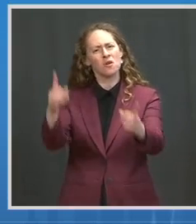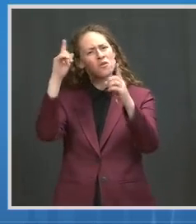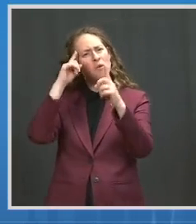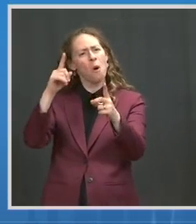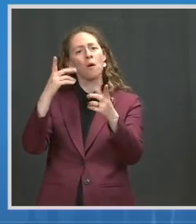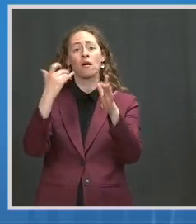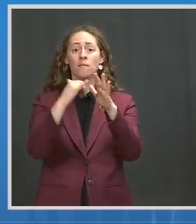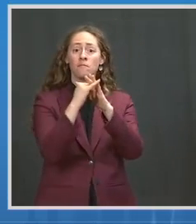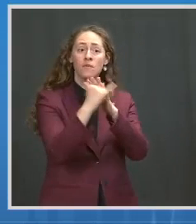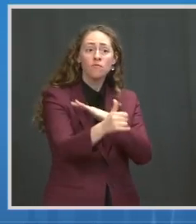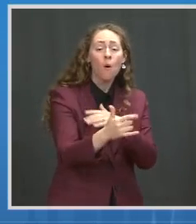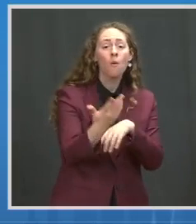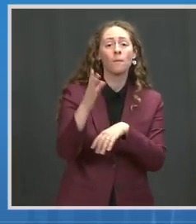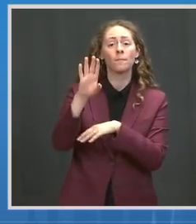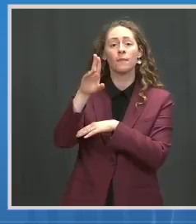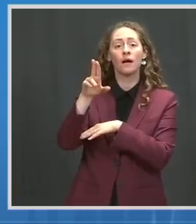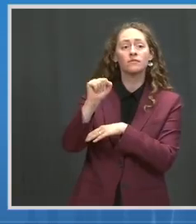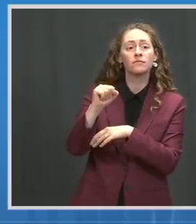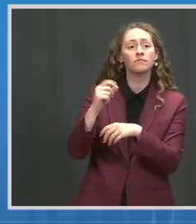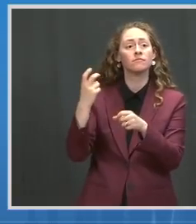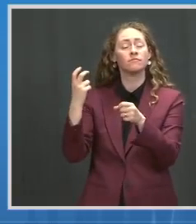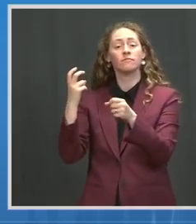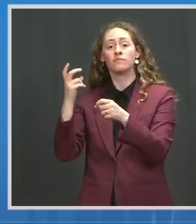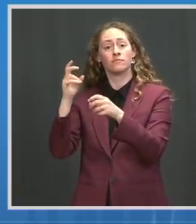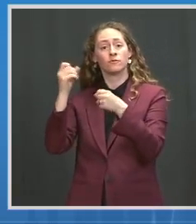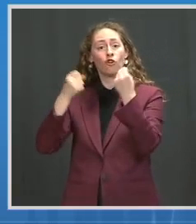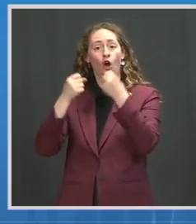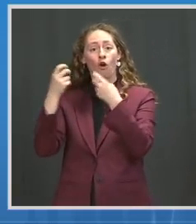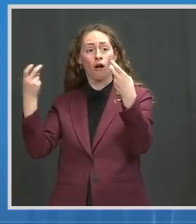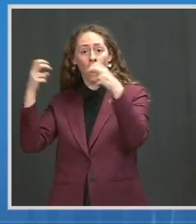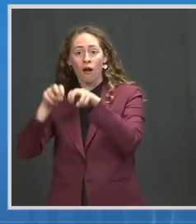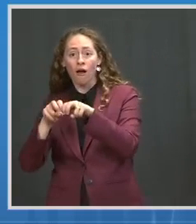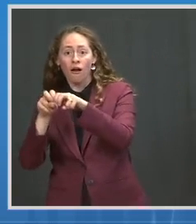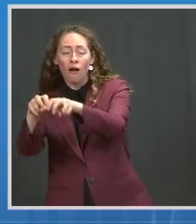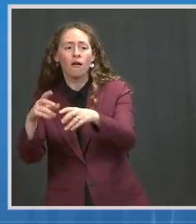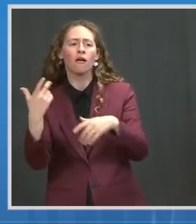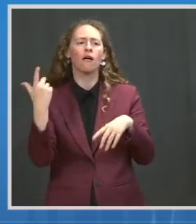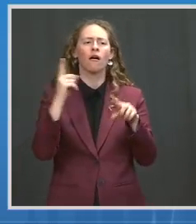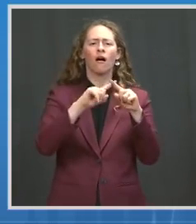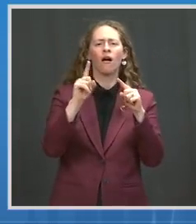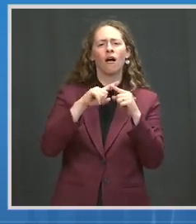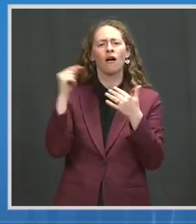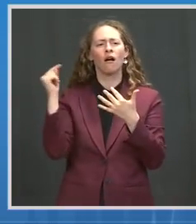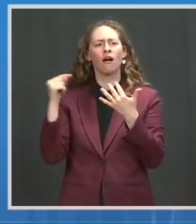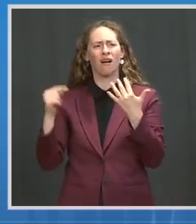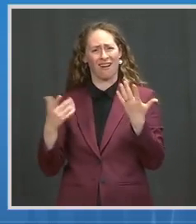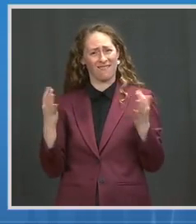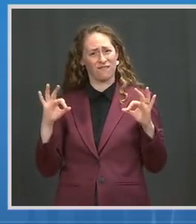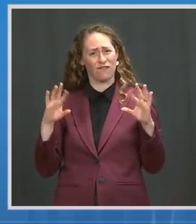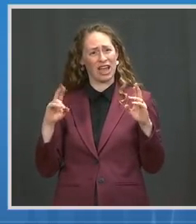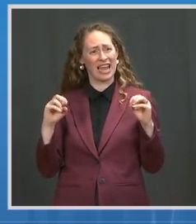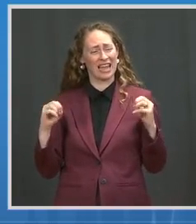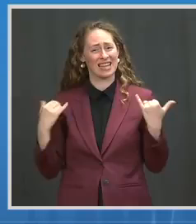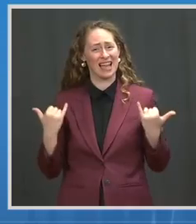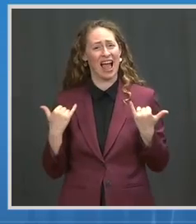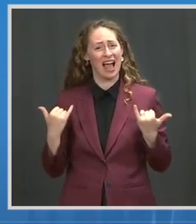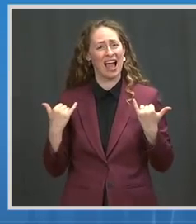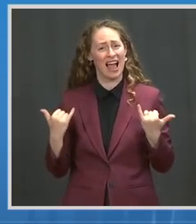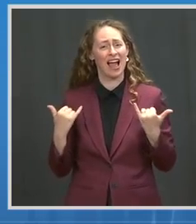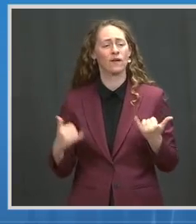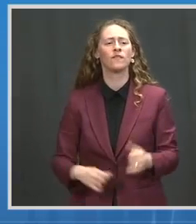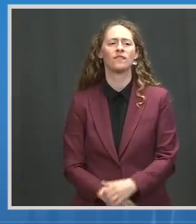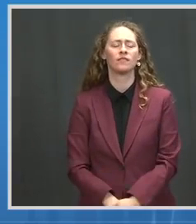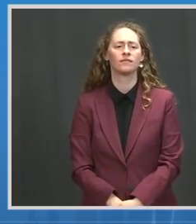rideshare. There are multiple ways to get to and from your shot for free. And many of these public transit efforts are supported